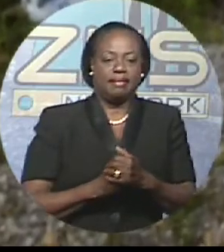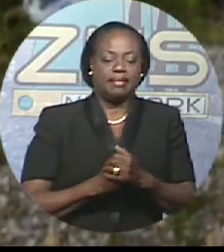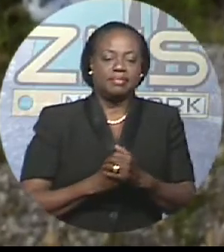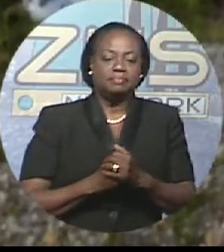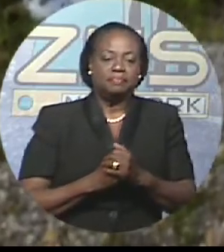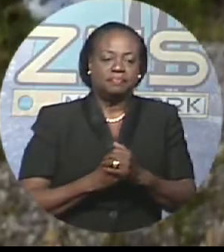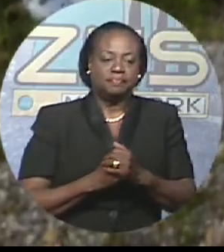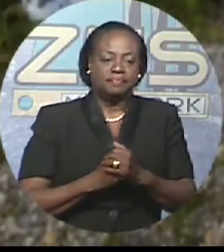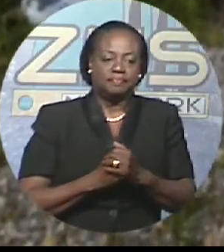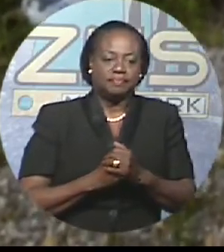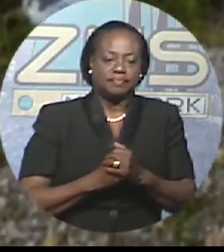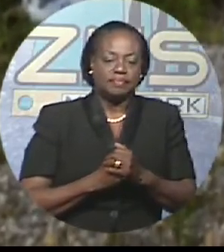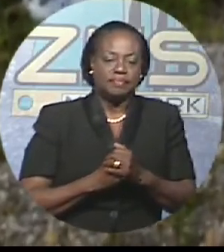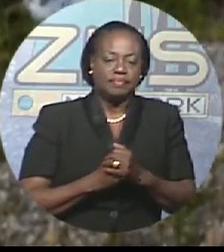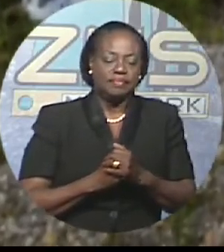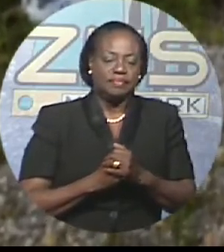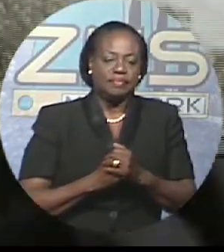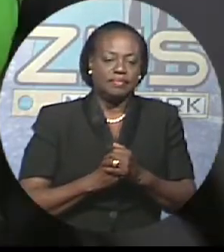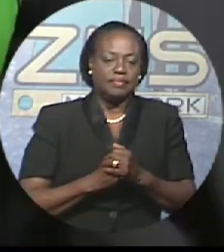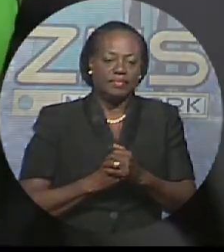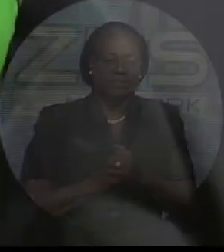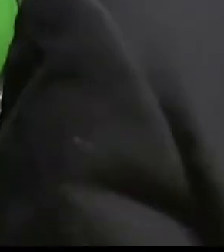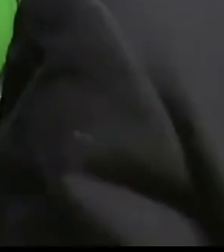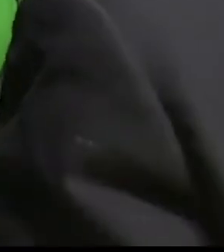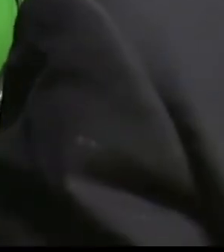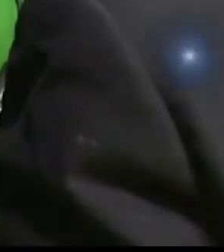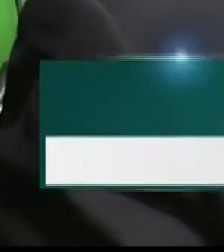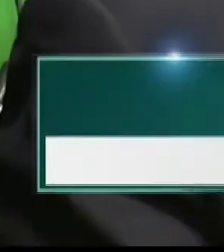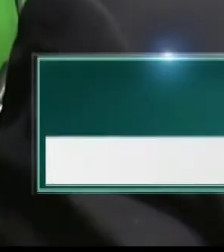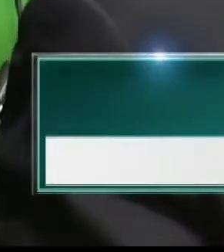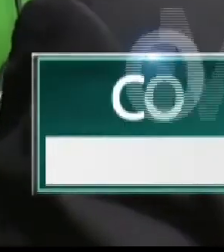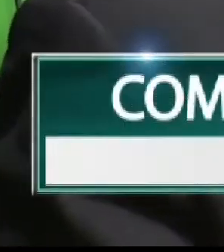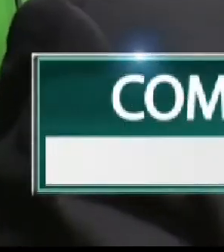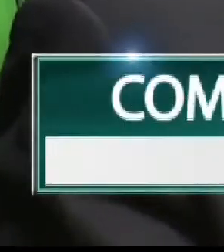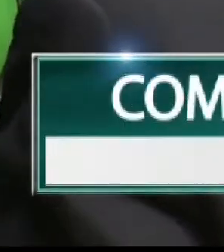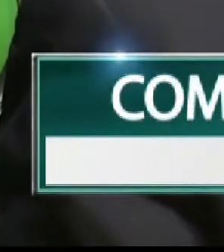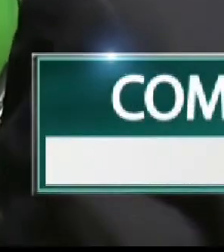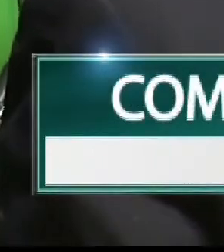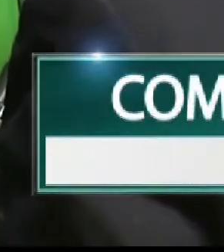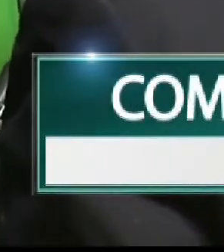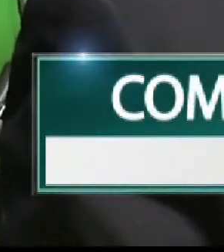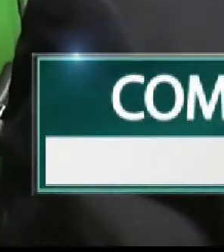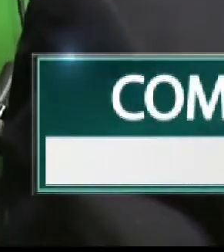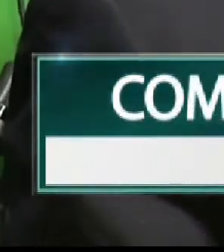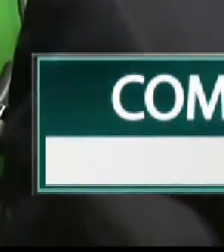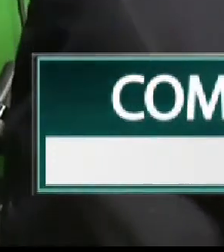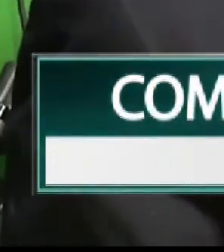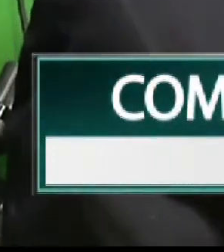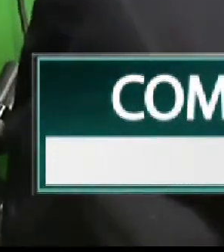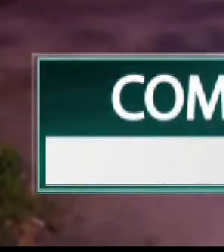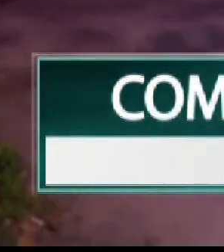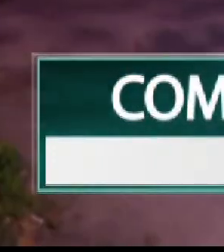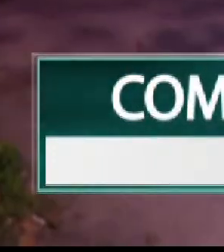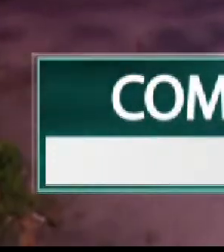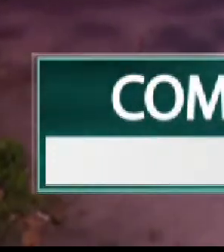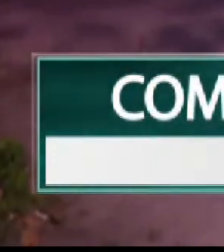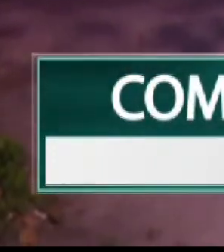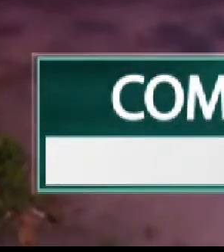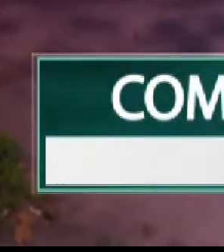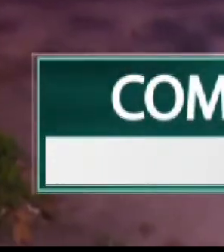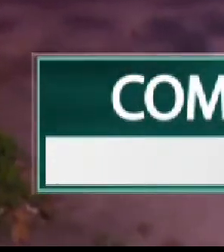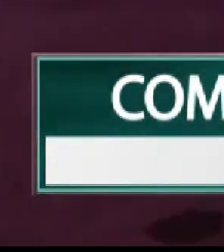second parent to reveal alleged allegations of racism at the Sandyport-based school. When we visited the school's campus today,